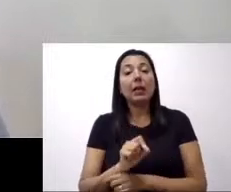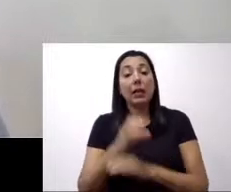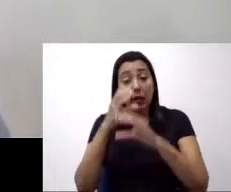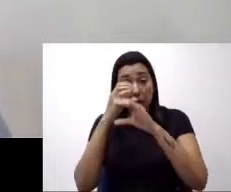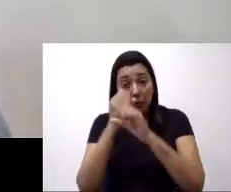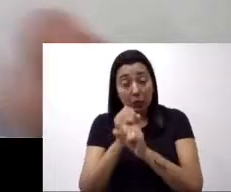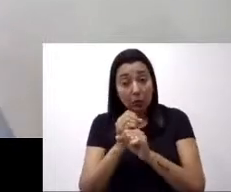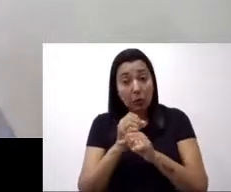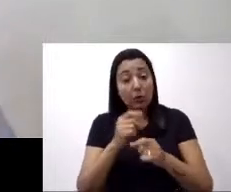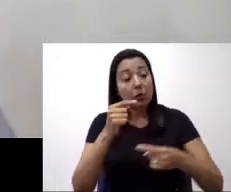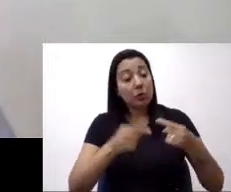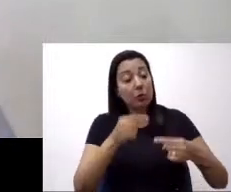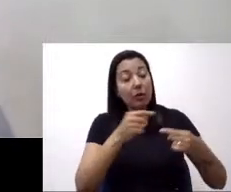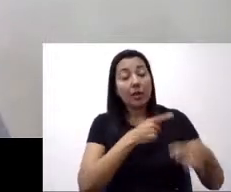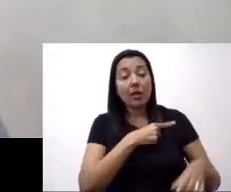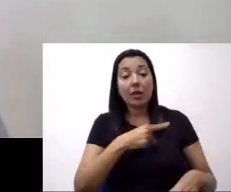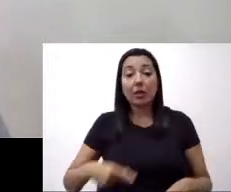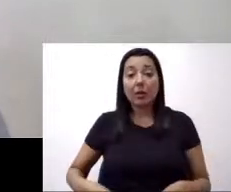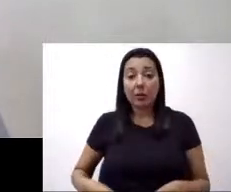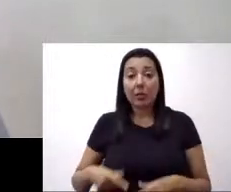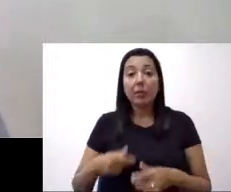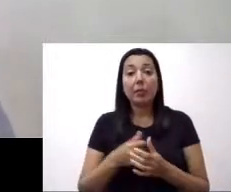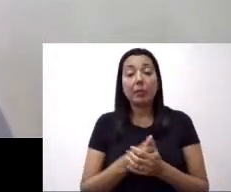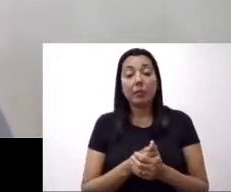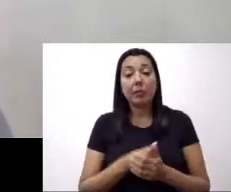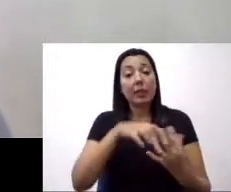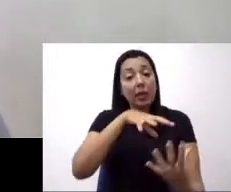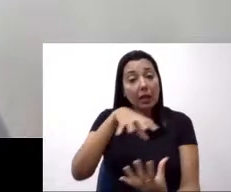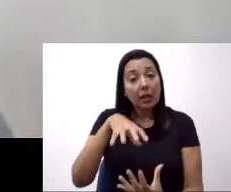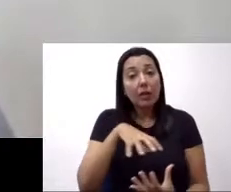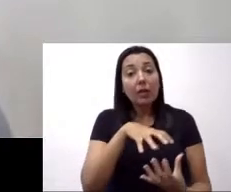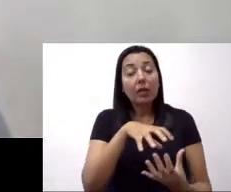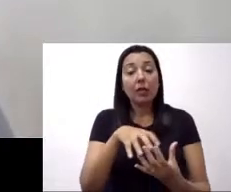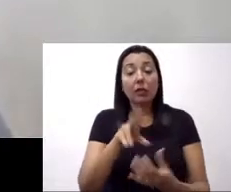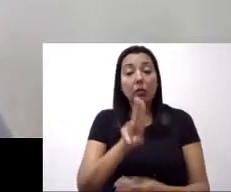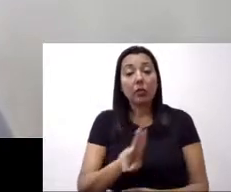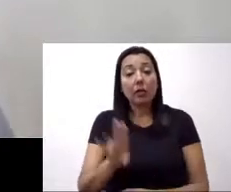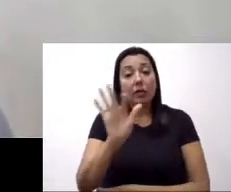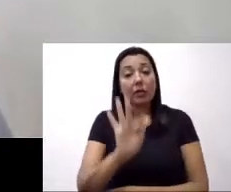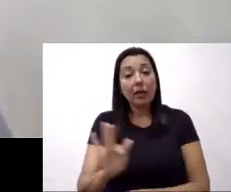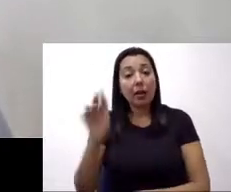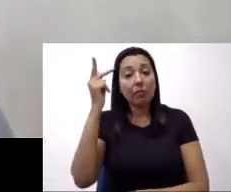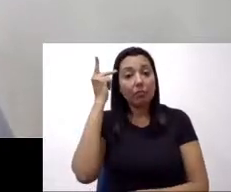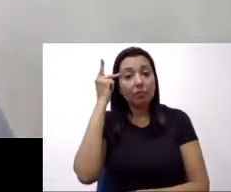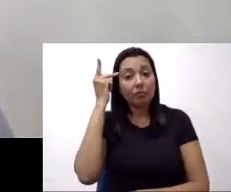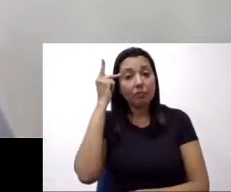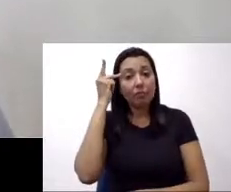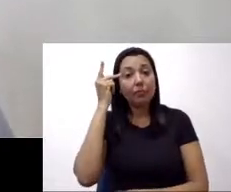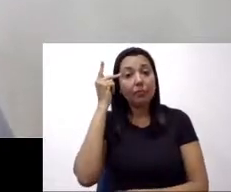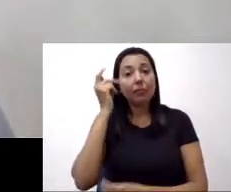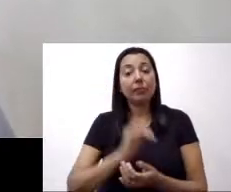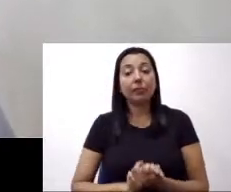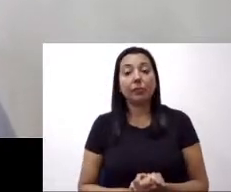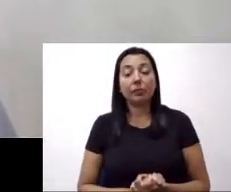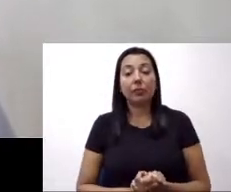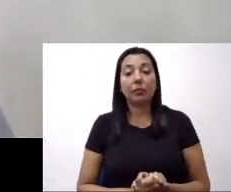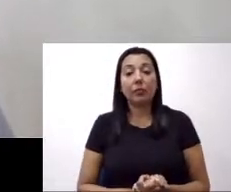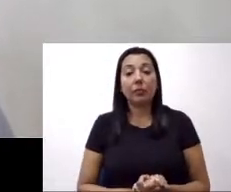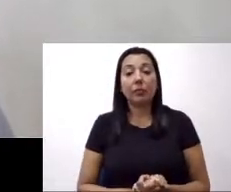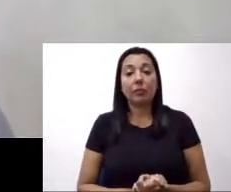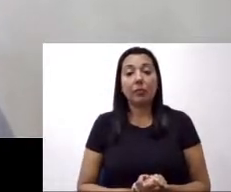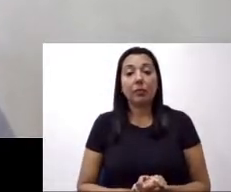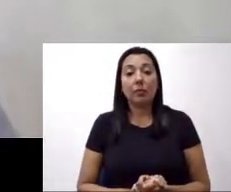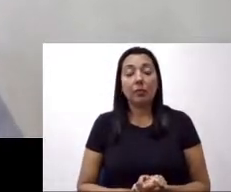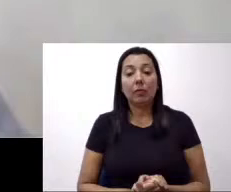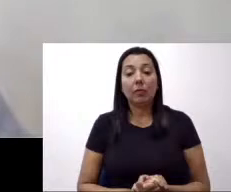Federal University of São Paulo. That I coordinate at that institution.